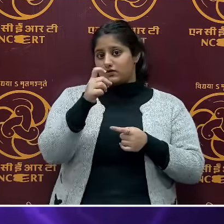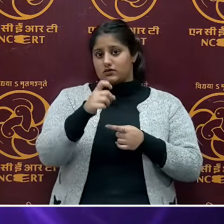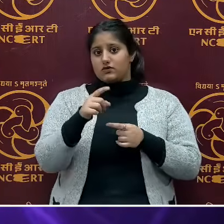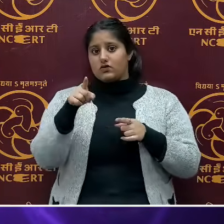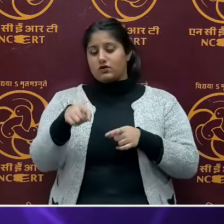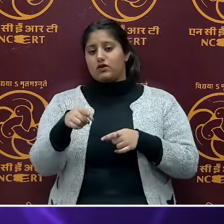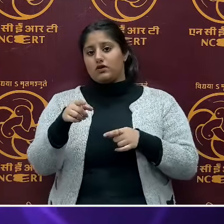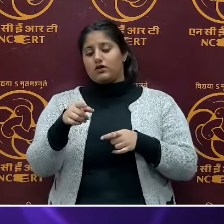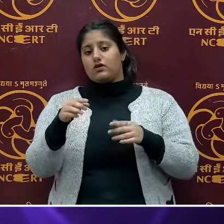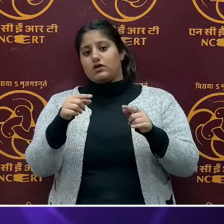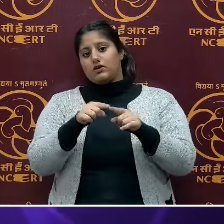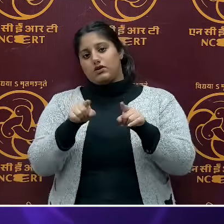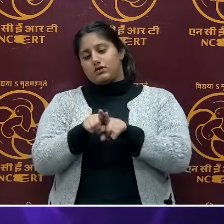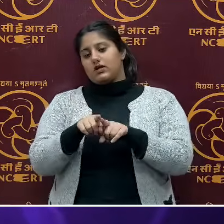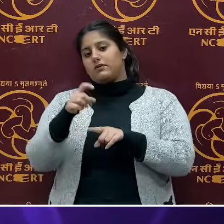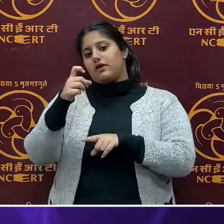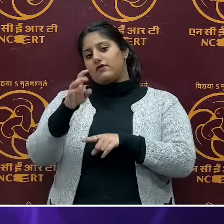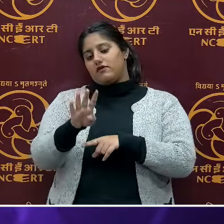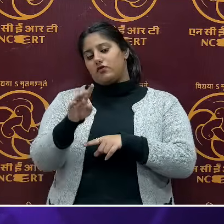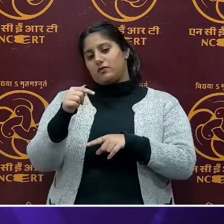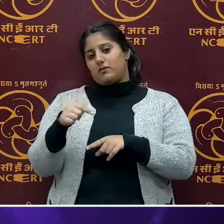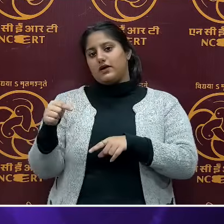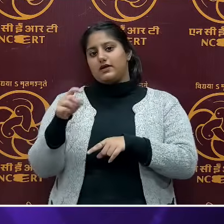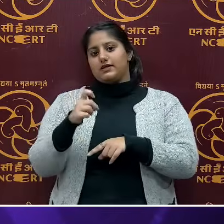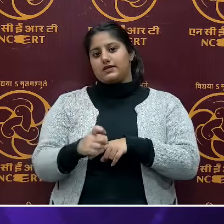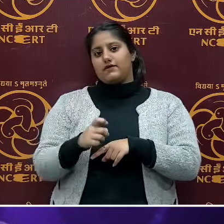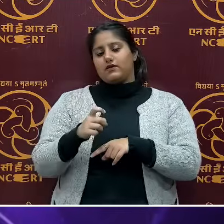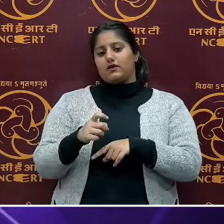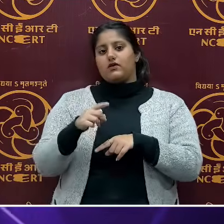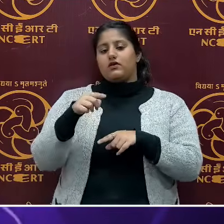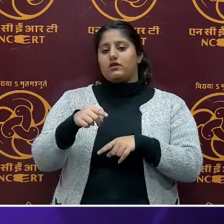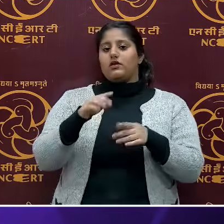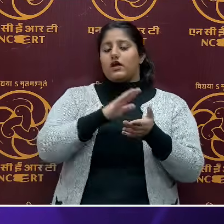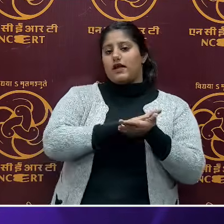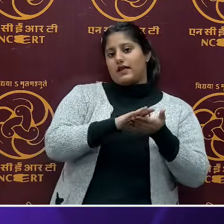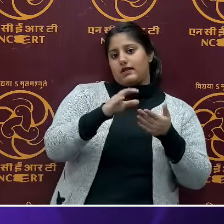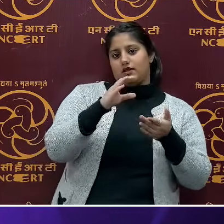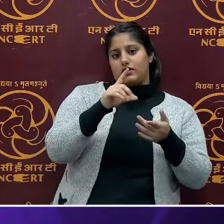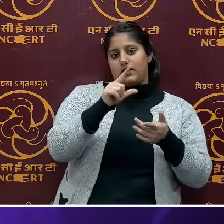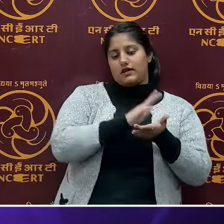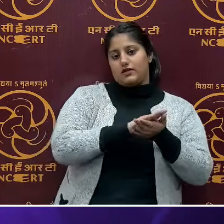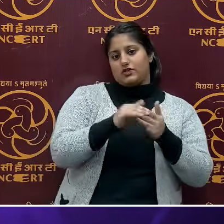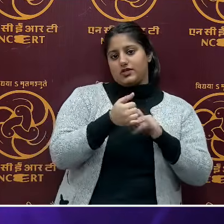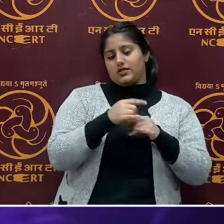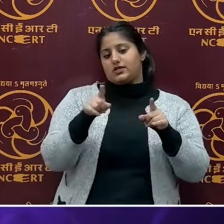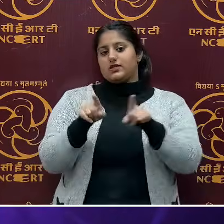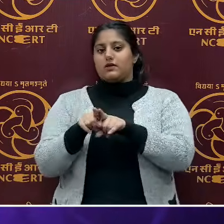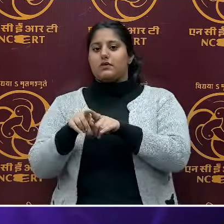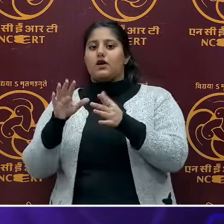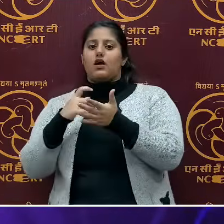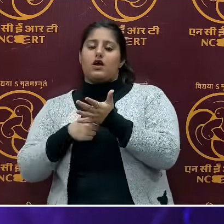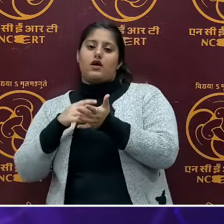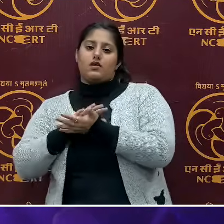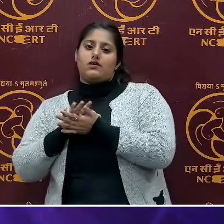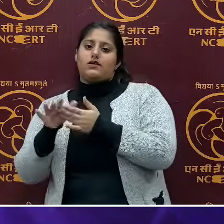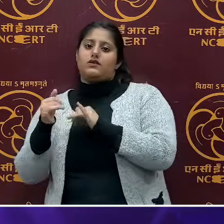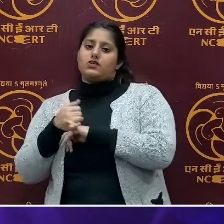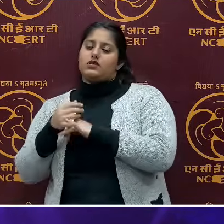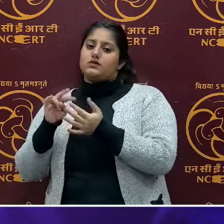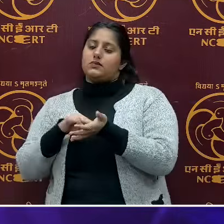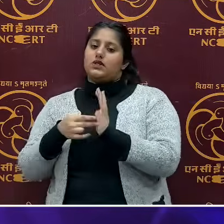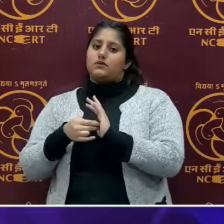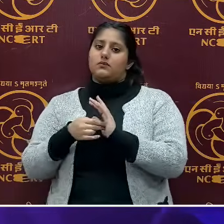And which is equal to 4 by 7 only. LHS So, equal to, right? Yes, RHS. LHS is equal to RHS. That means